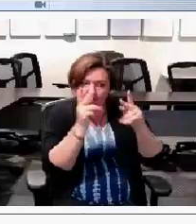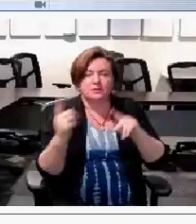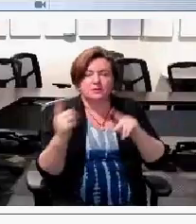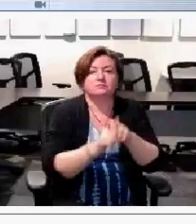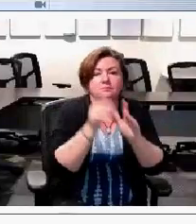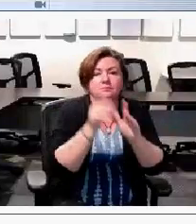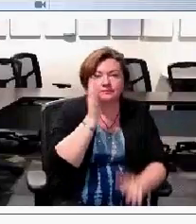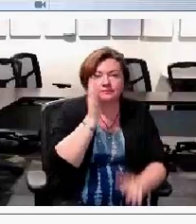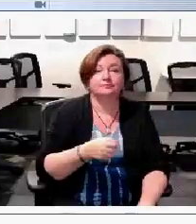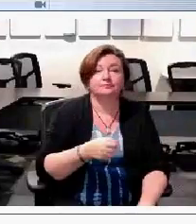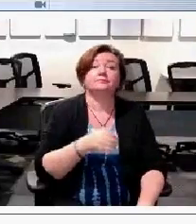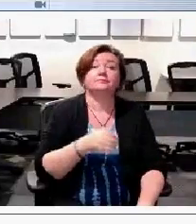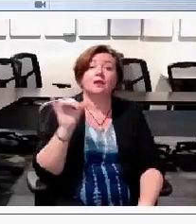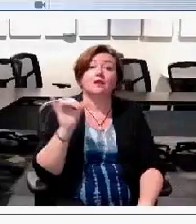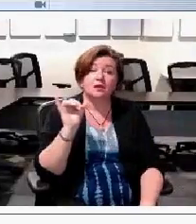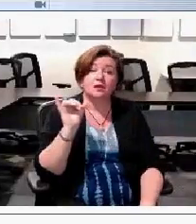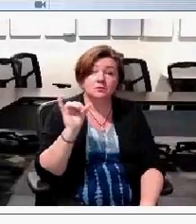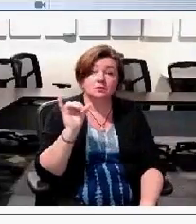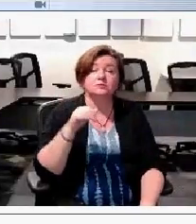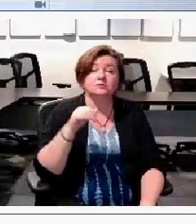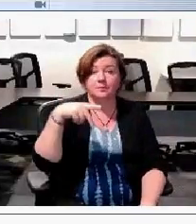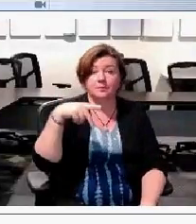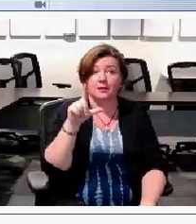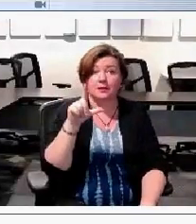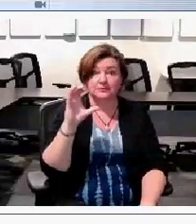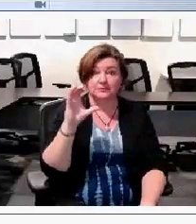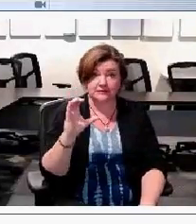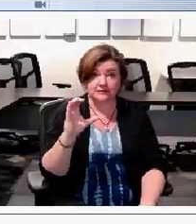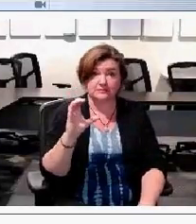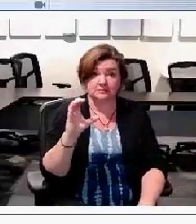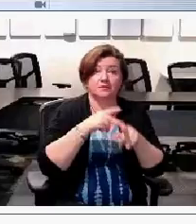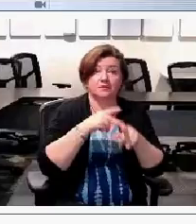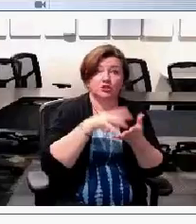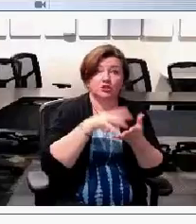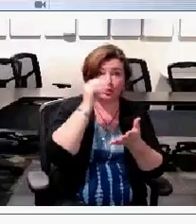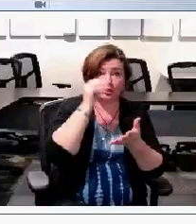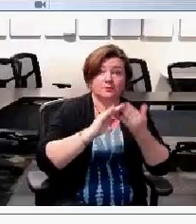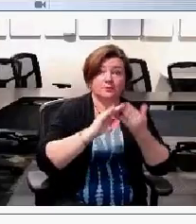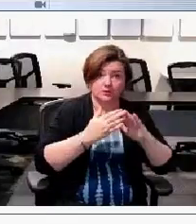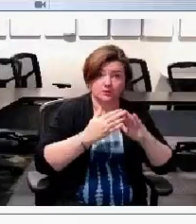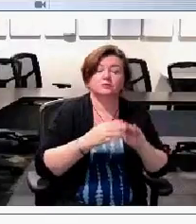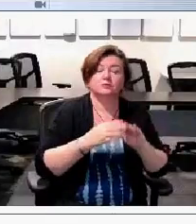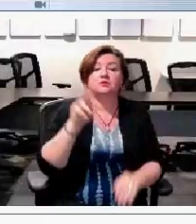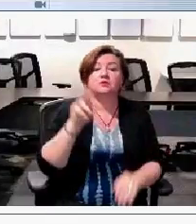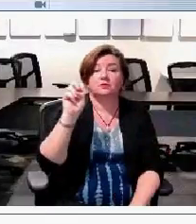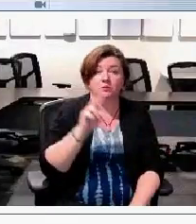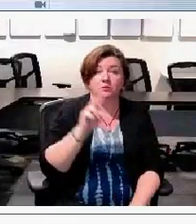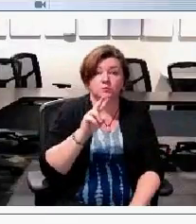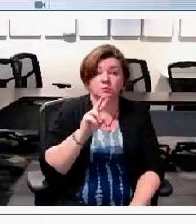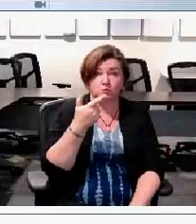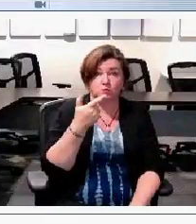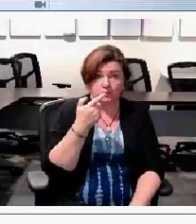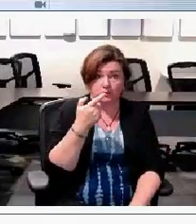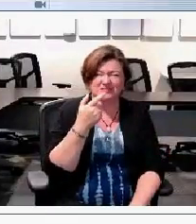coming. All PLCs, the Professional Learning Community, November 21st, it's a